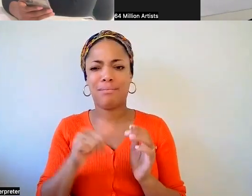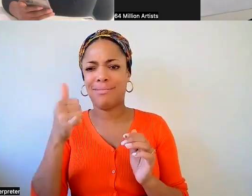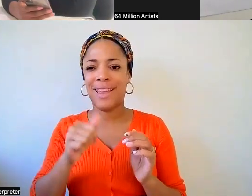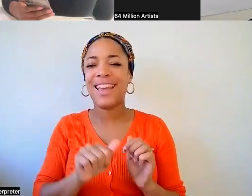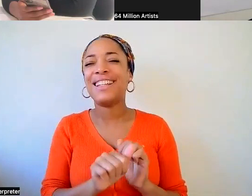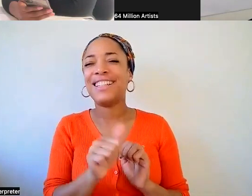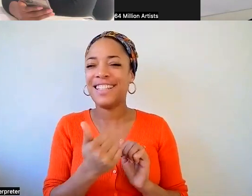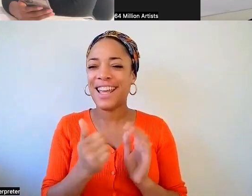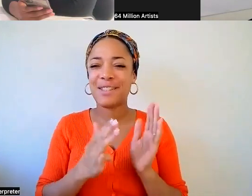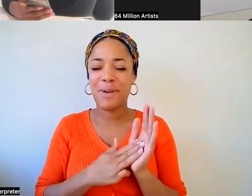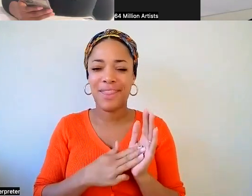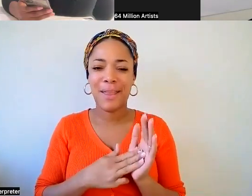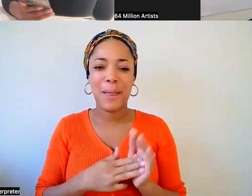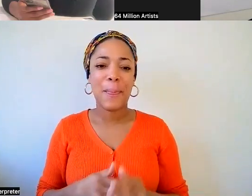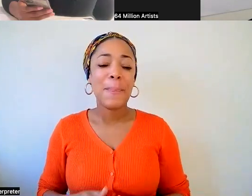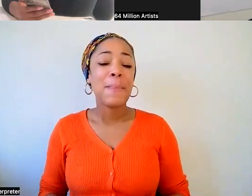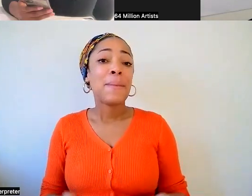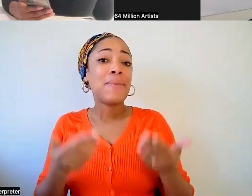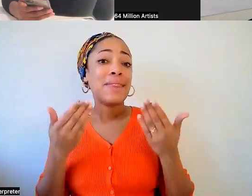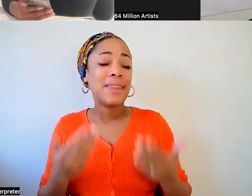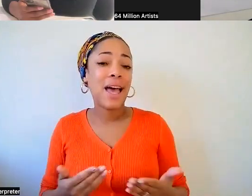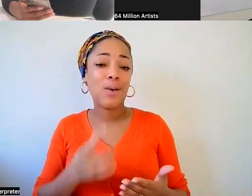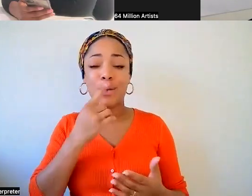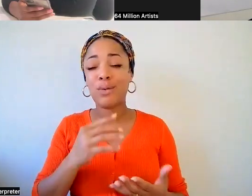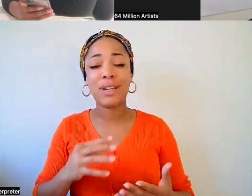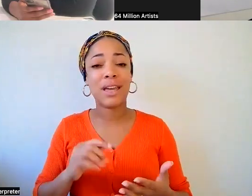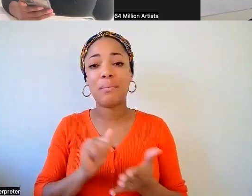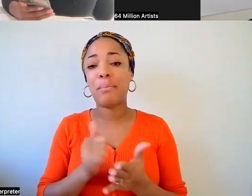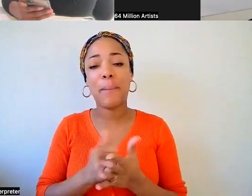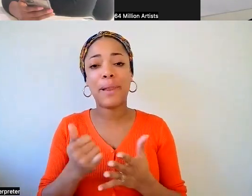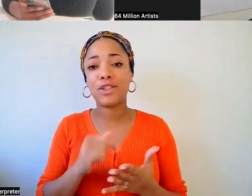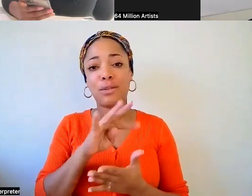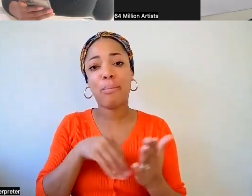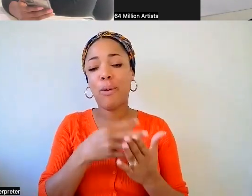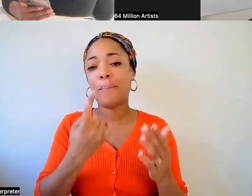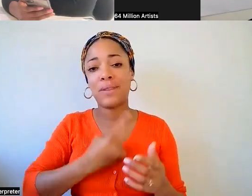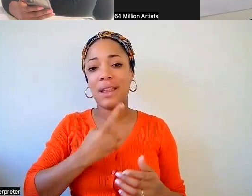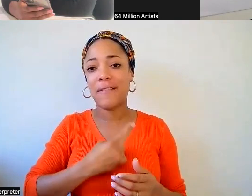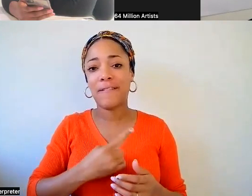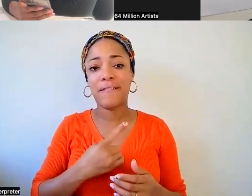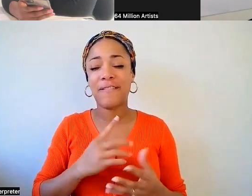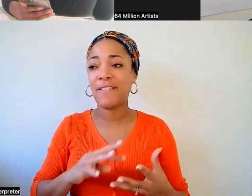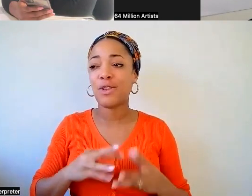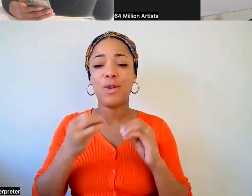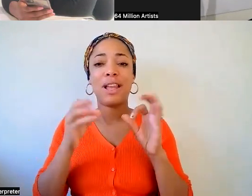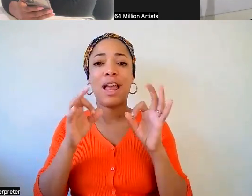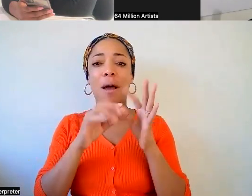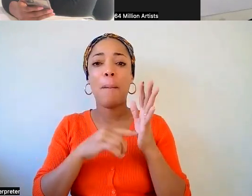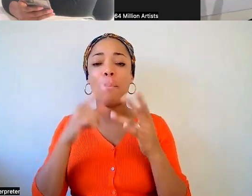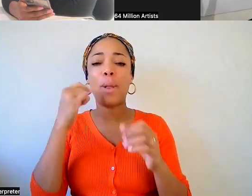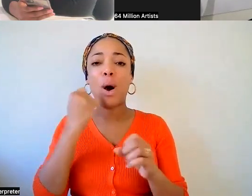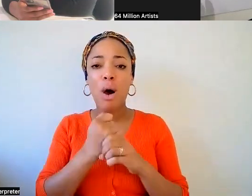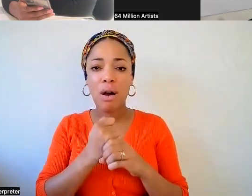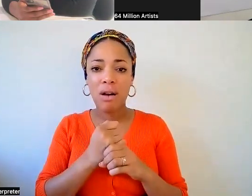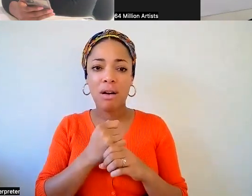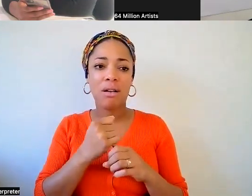can publish poems yourself. You can create a blog just in 2 minutes. You just go to one of these blog companies that